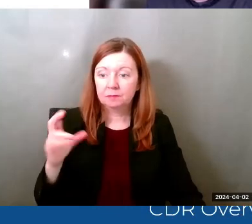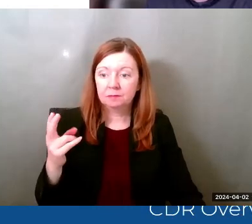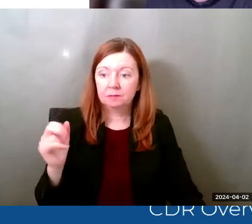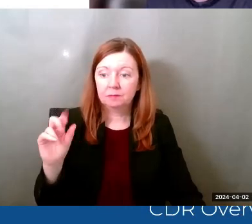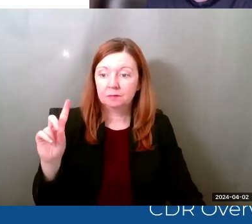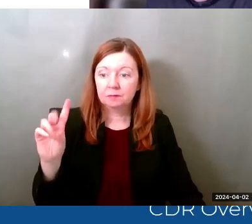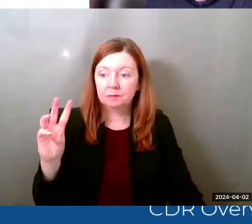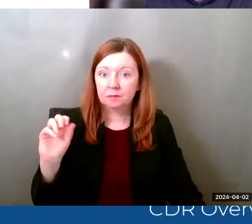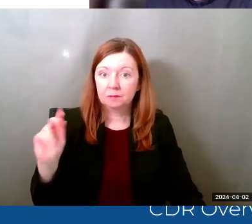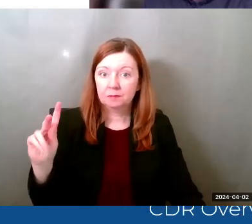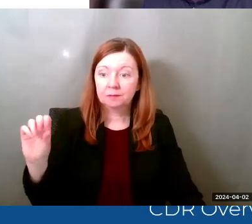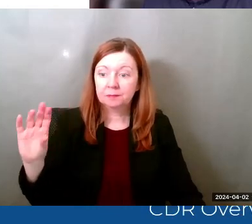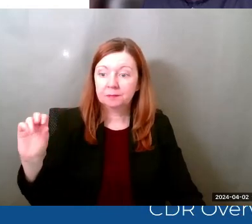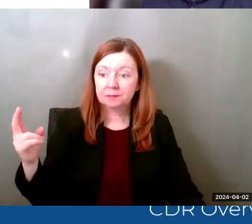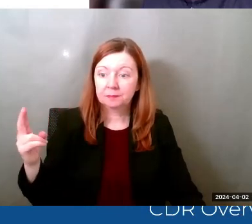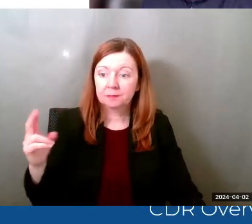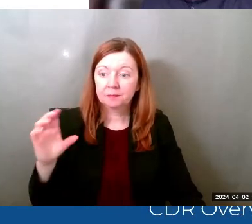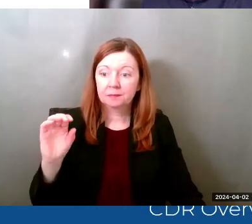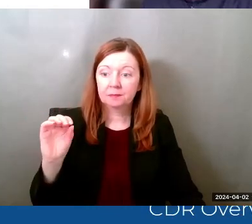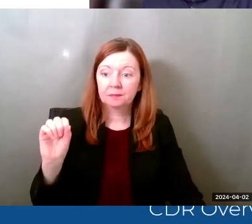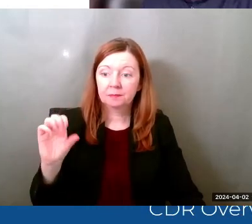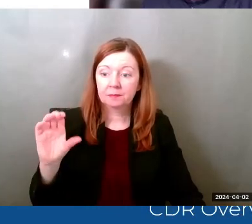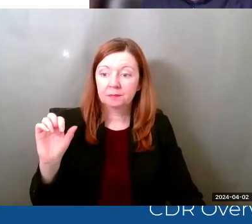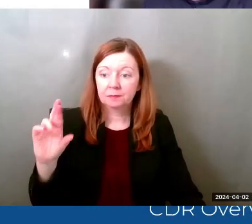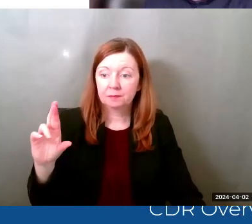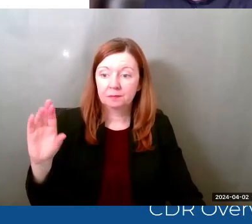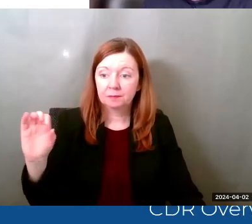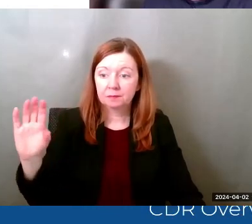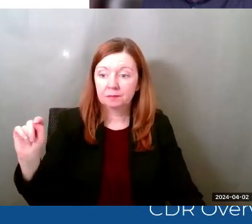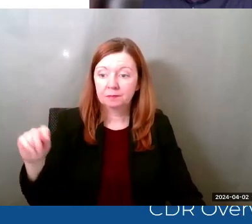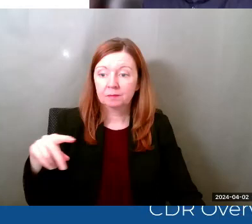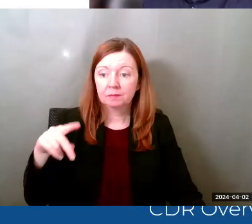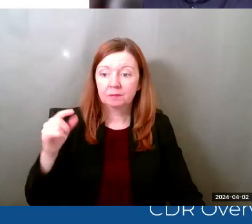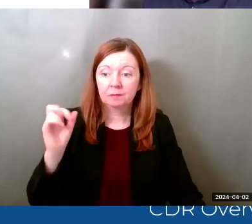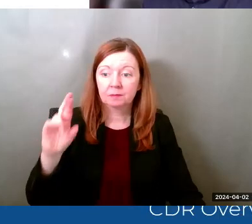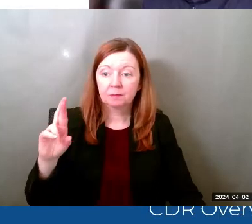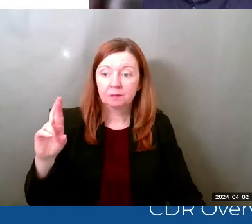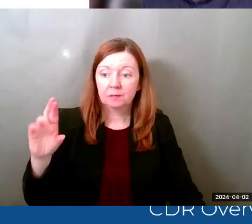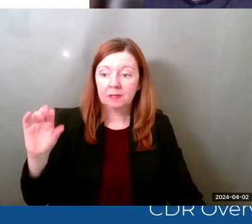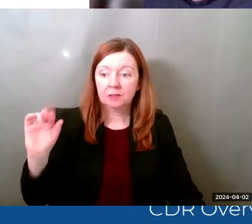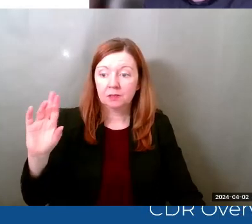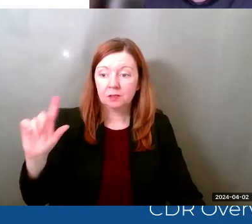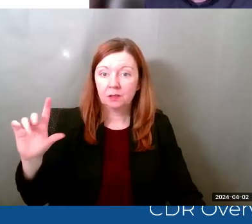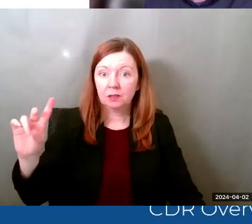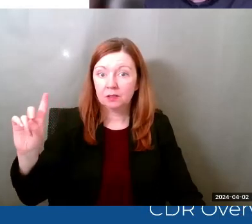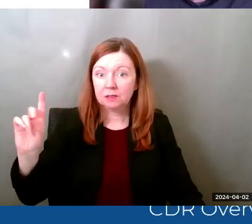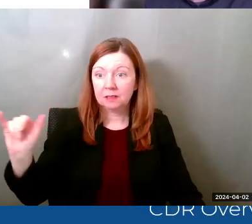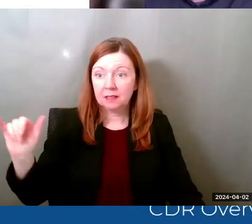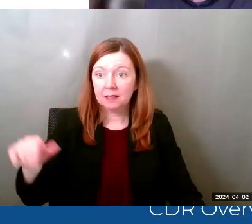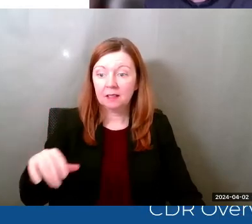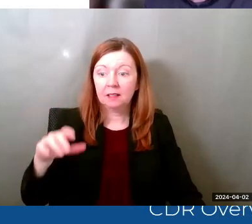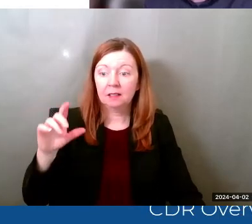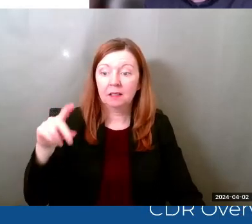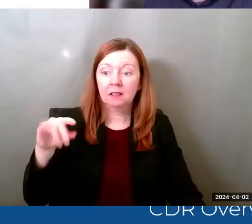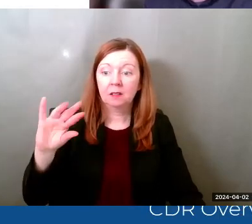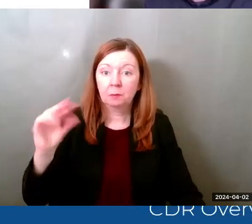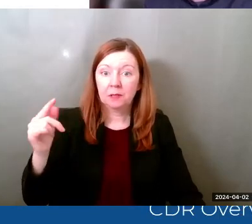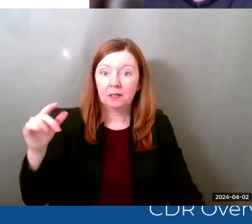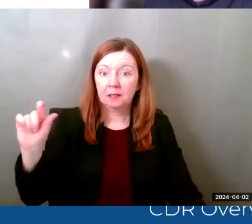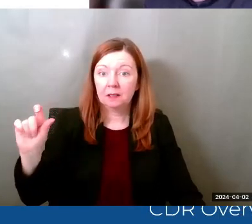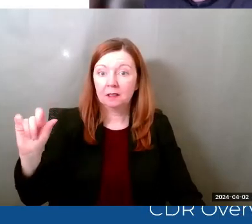Smith, Oscar Bisart, Pastor Carl Day, Ping Jiang. For folks still in